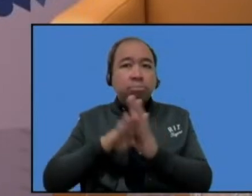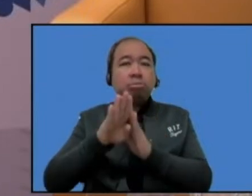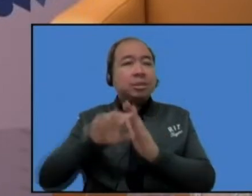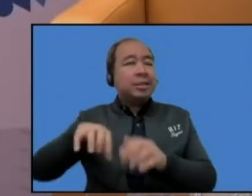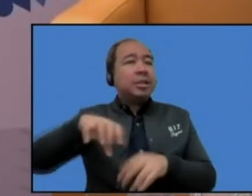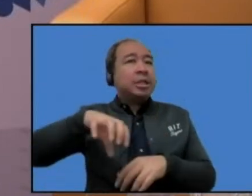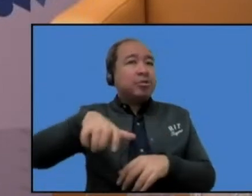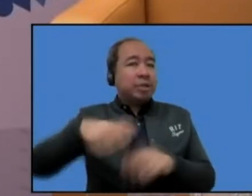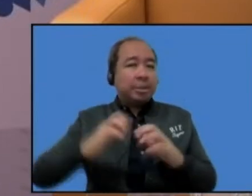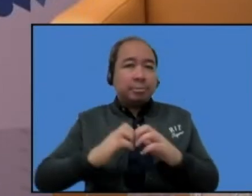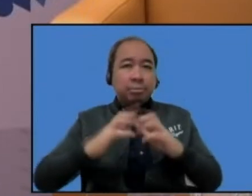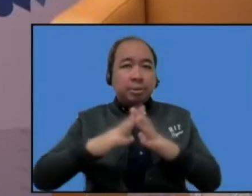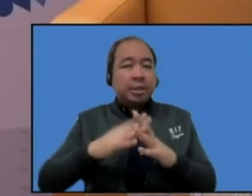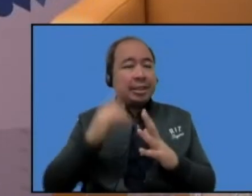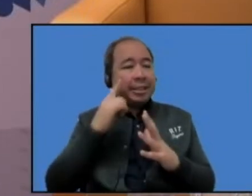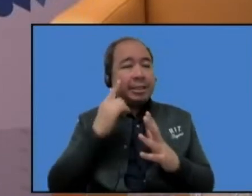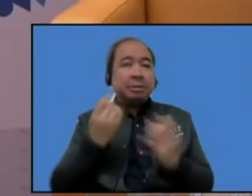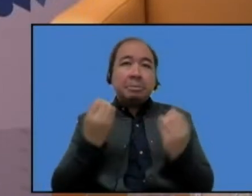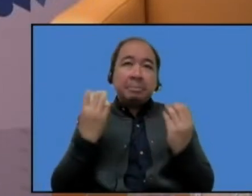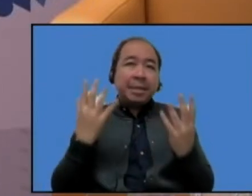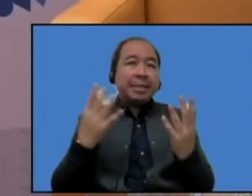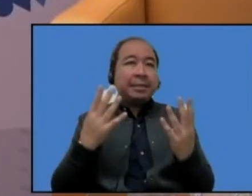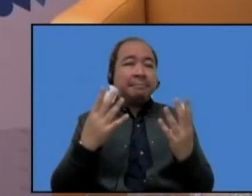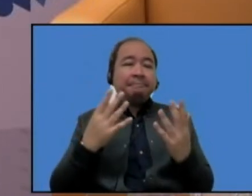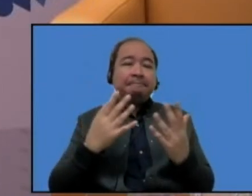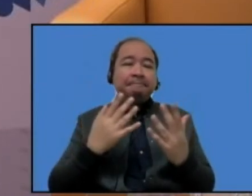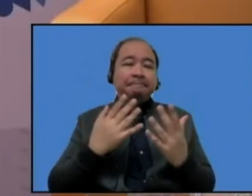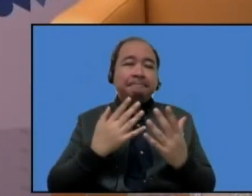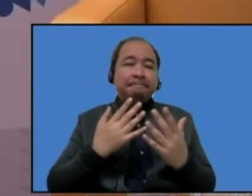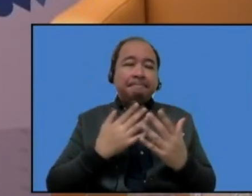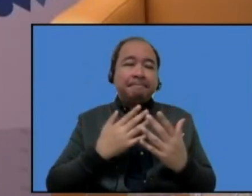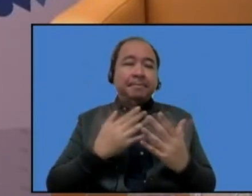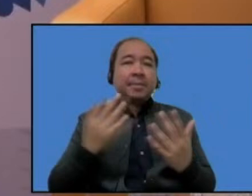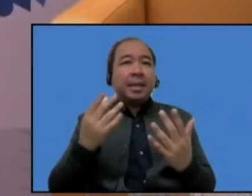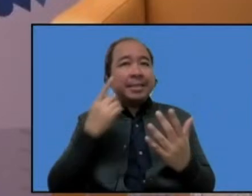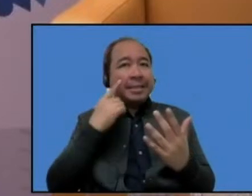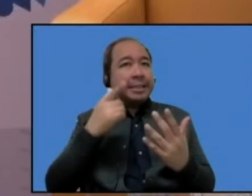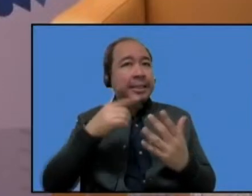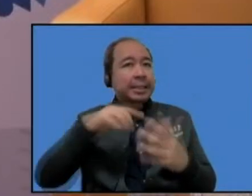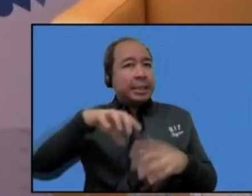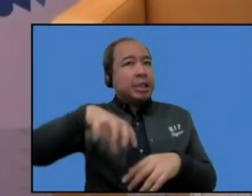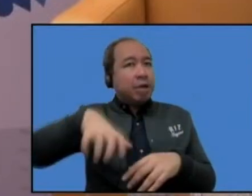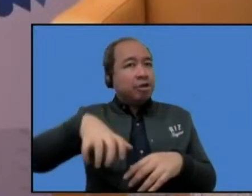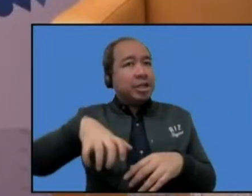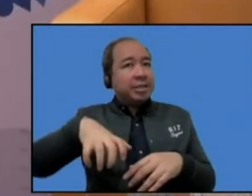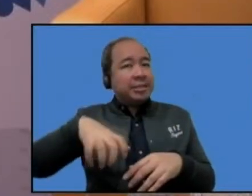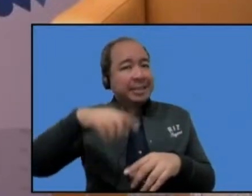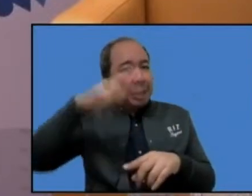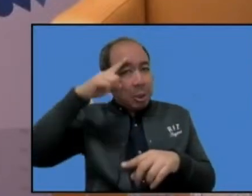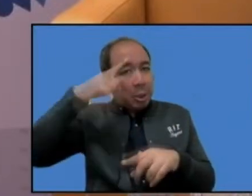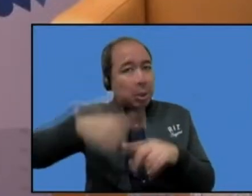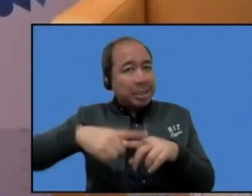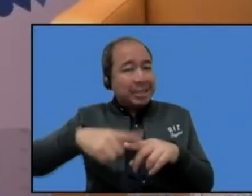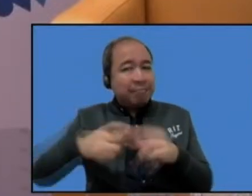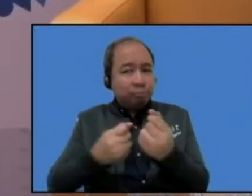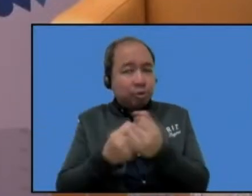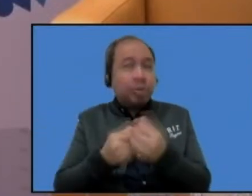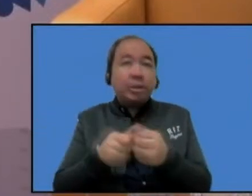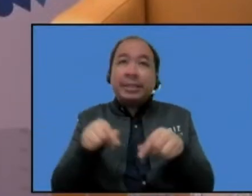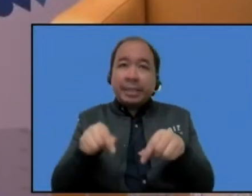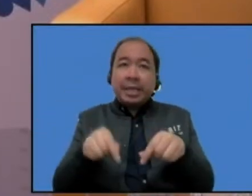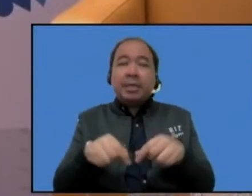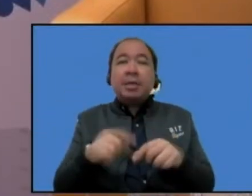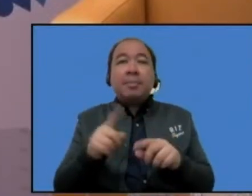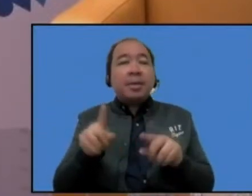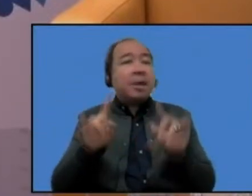of nationalistic tendencies. That's one. But I think for the media, I think I need to say something since I'm a journalist. We